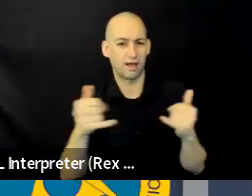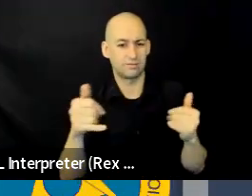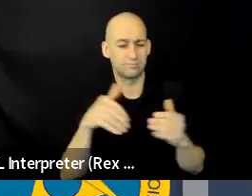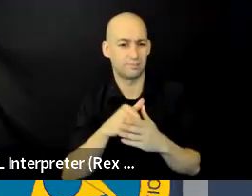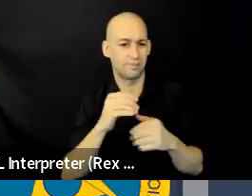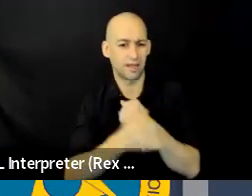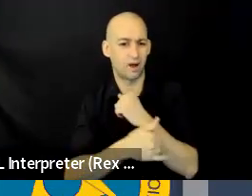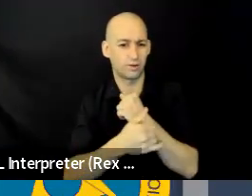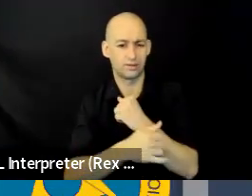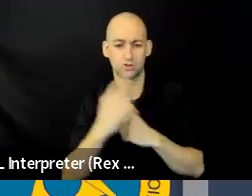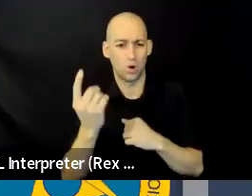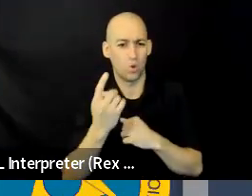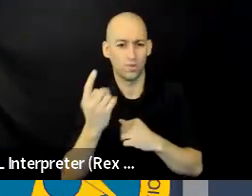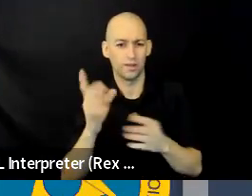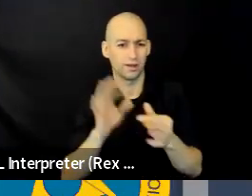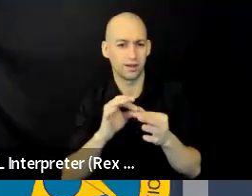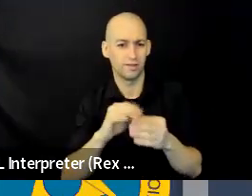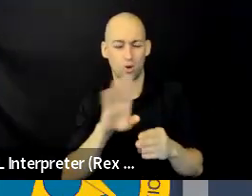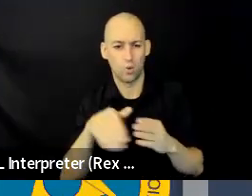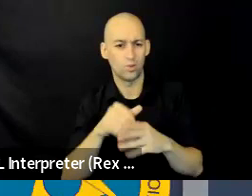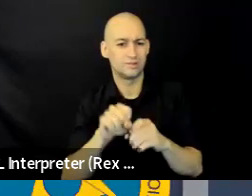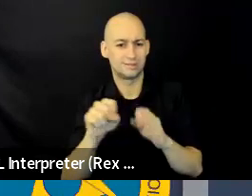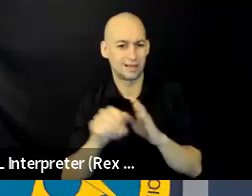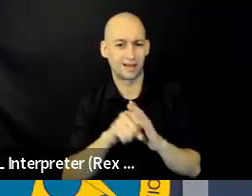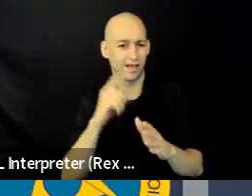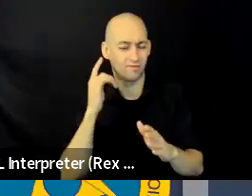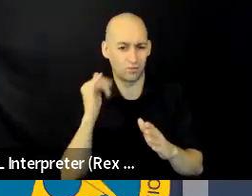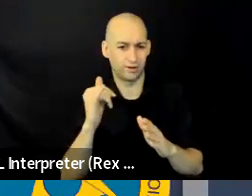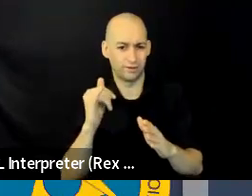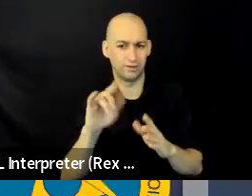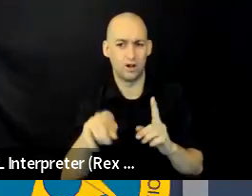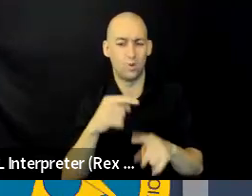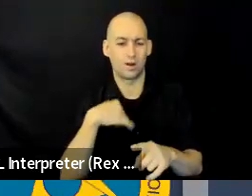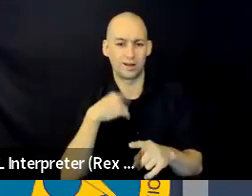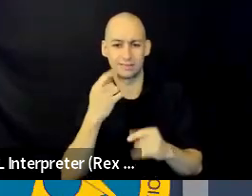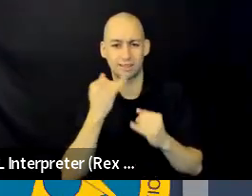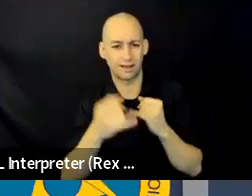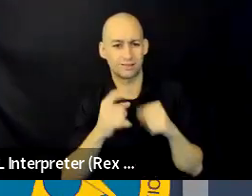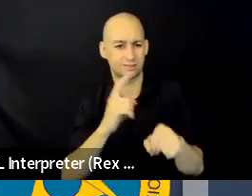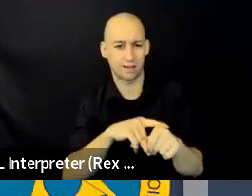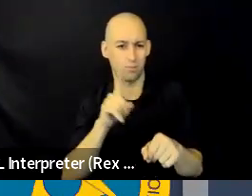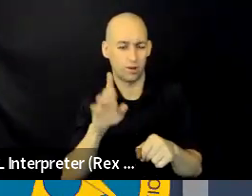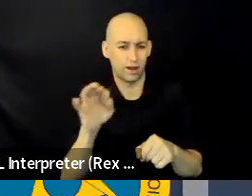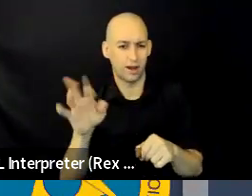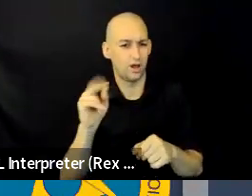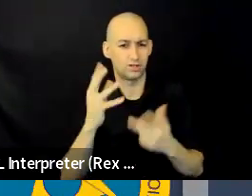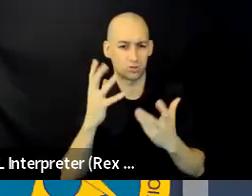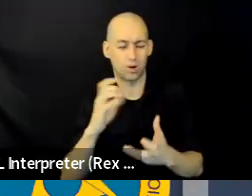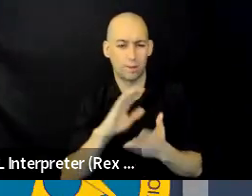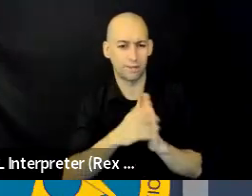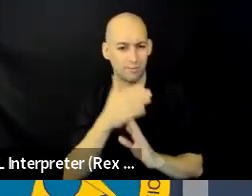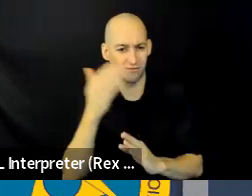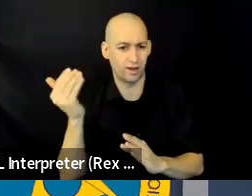only connectivity to the rest of the state of California. Wow. And truly, when I said last time for 199, we don't want to be forgotten about in Del Norte